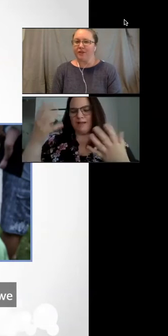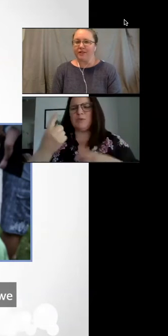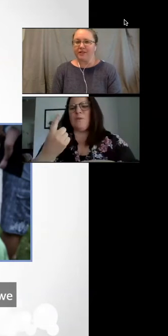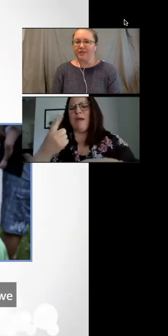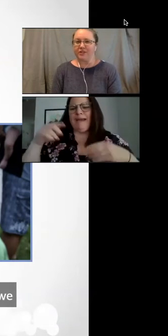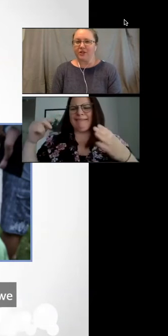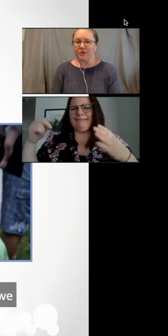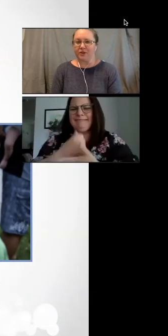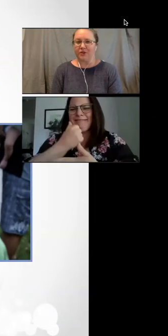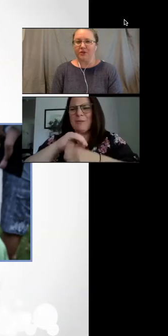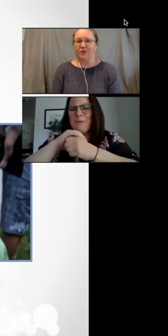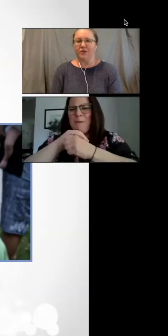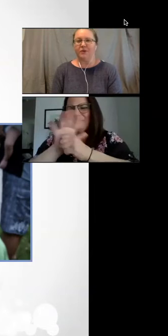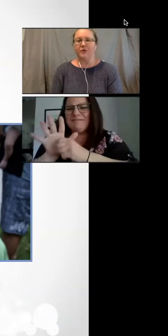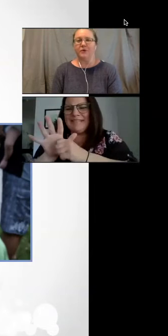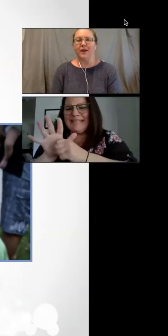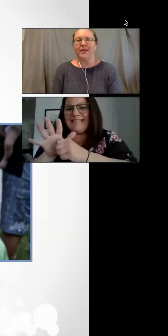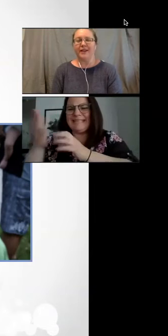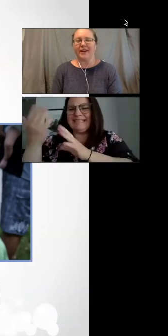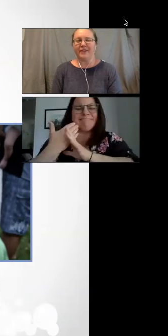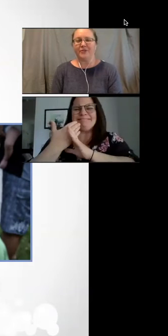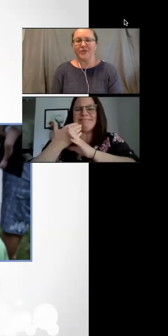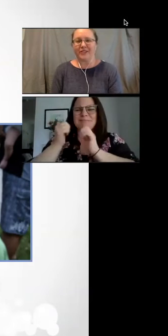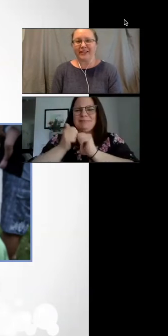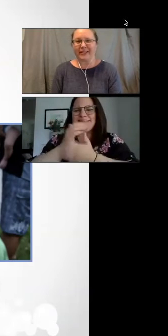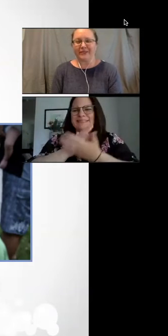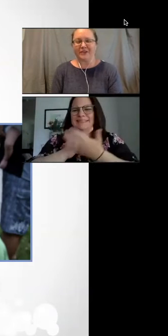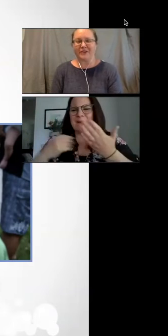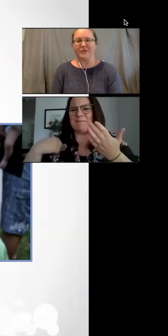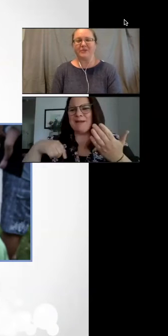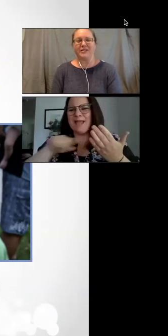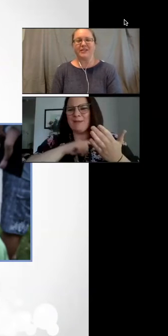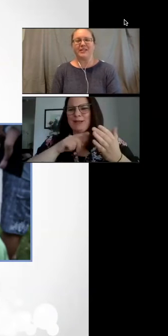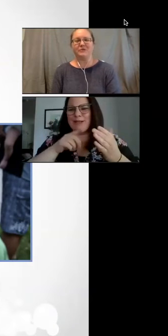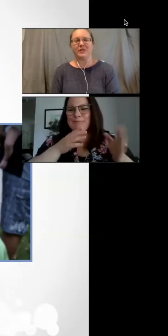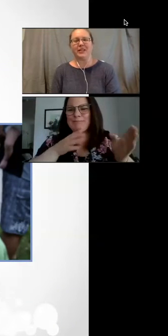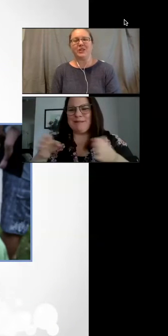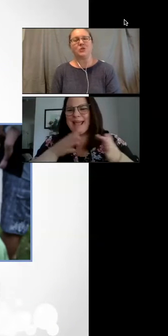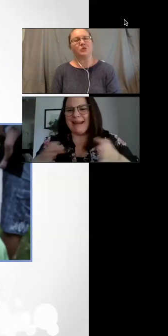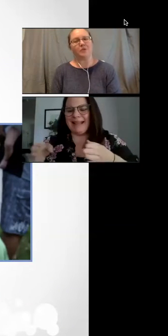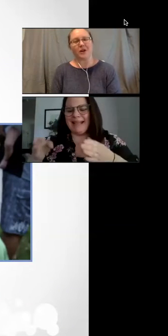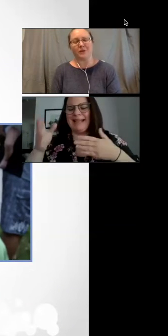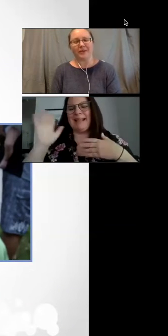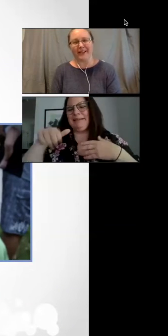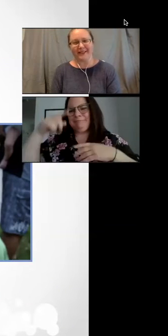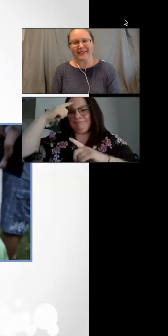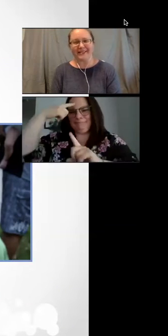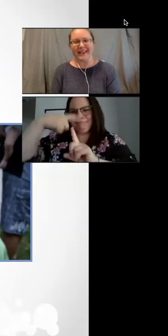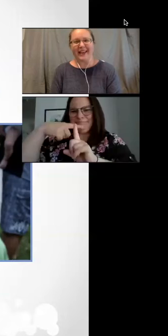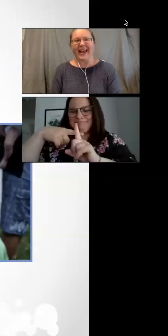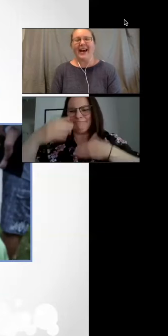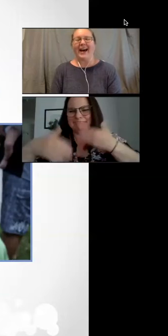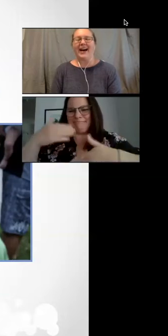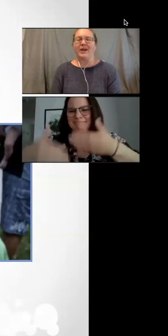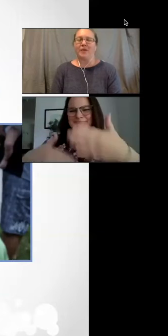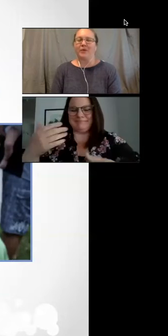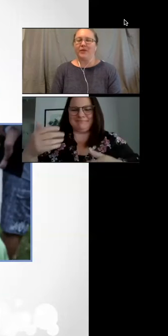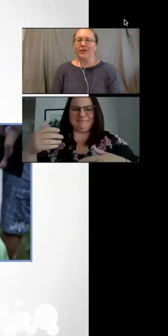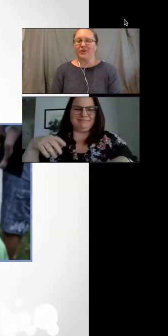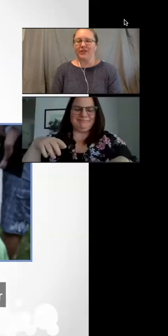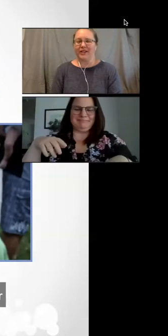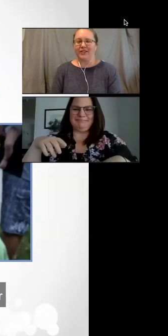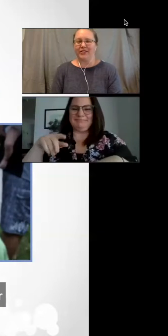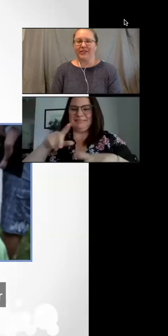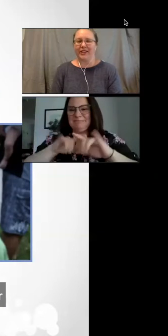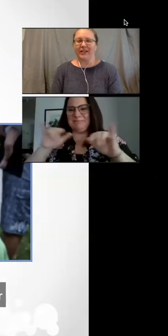very excited to share with you. One, unfortunately, we've had COVID-19 really interrupt our plans, but we